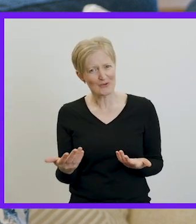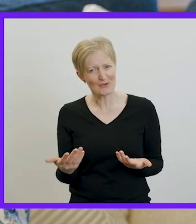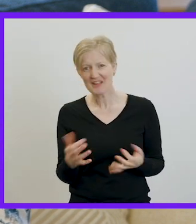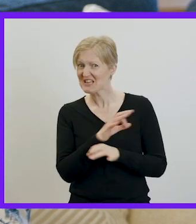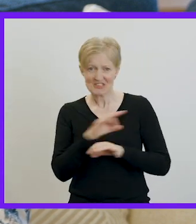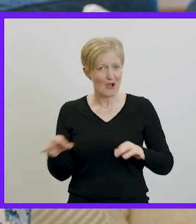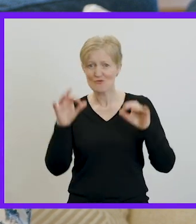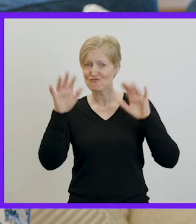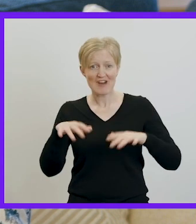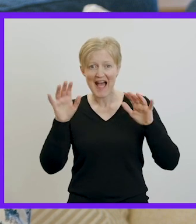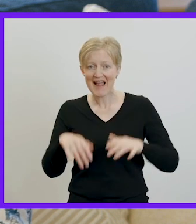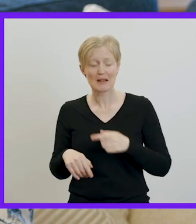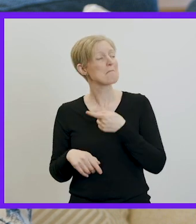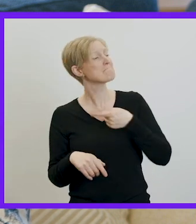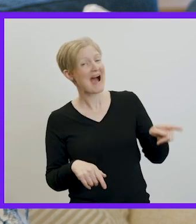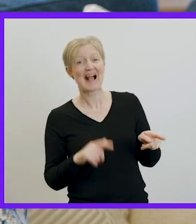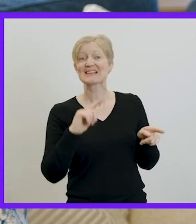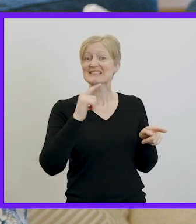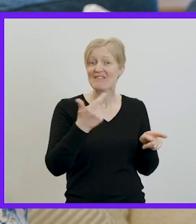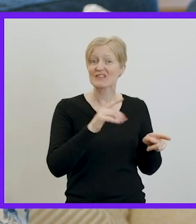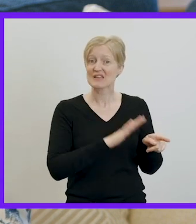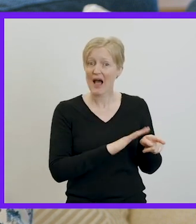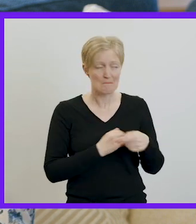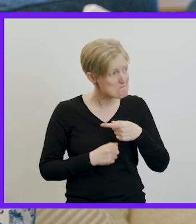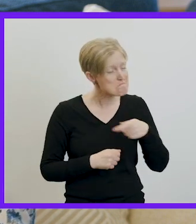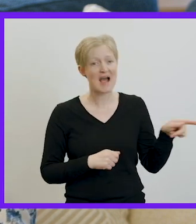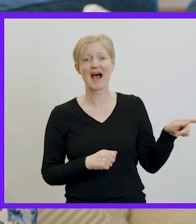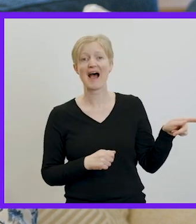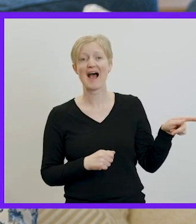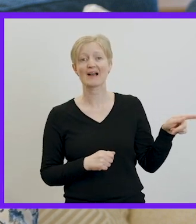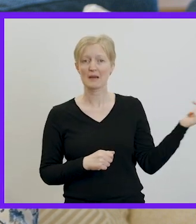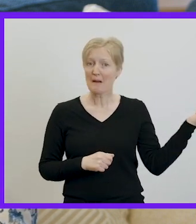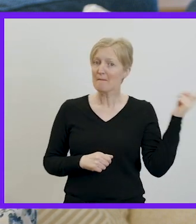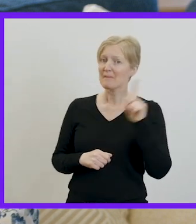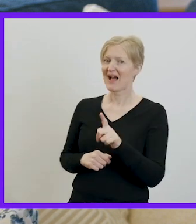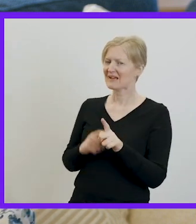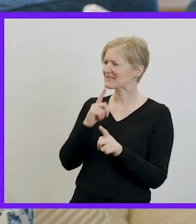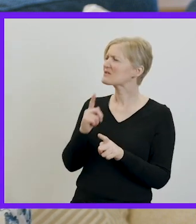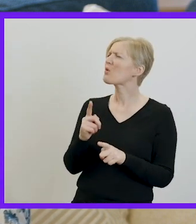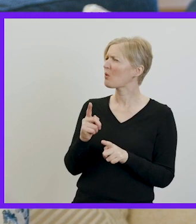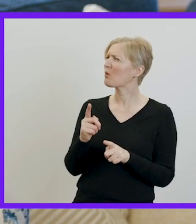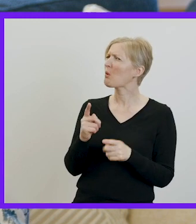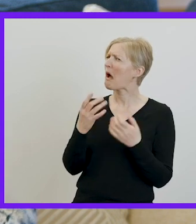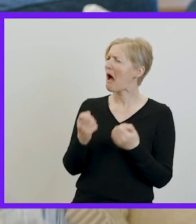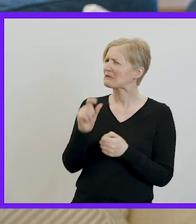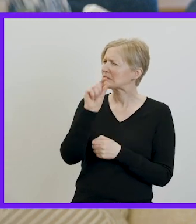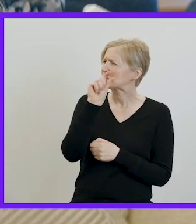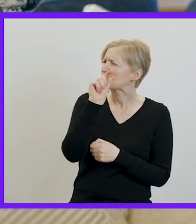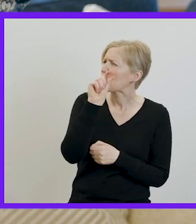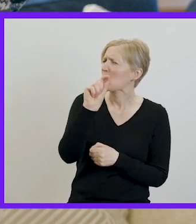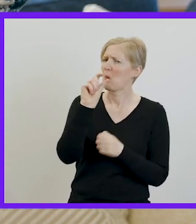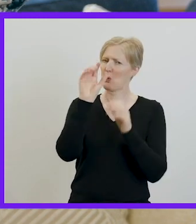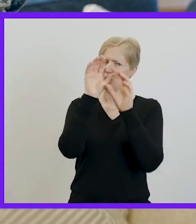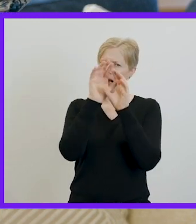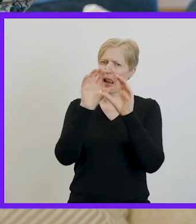the point? Still no rain. Sends him out the seventh time. And the servant comes back and he says, you know what? There's